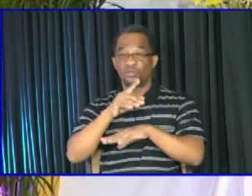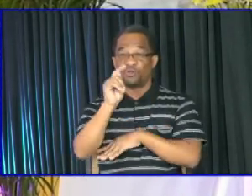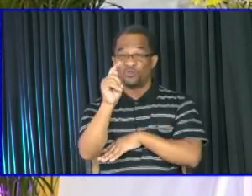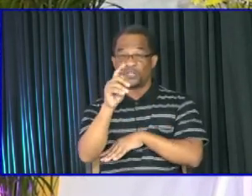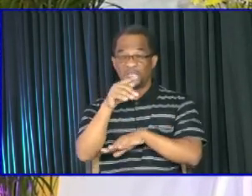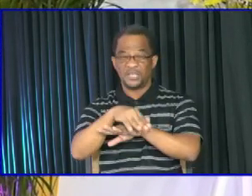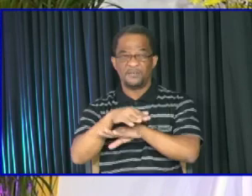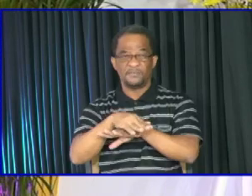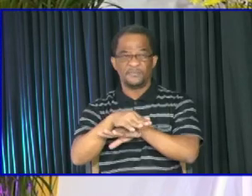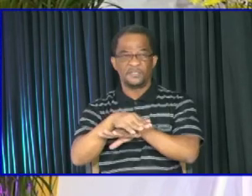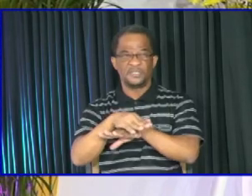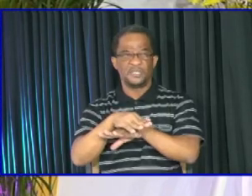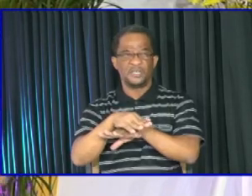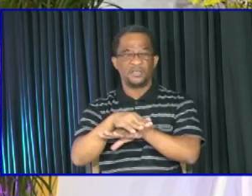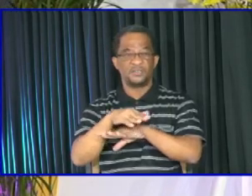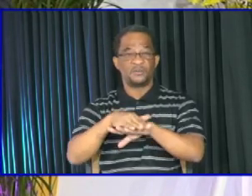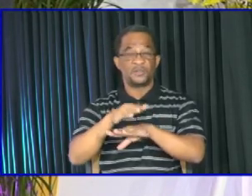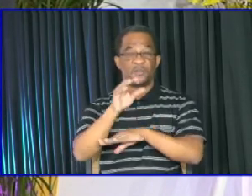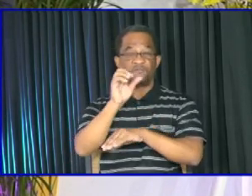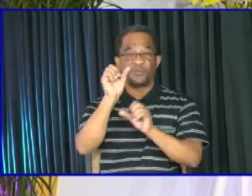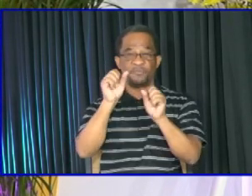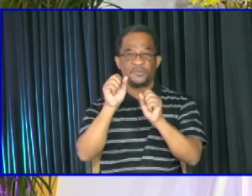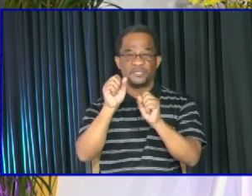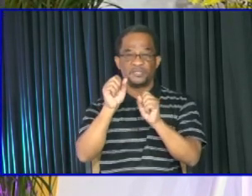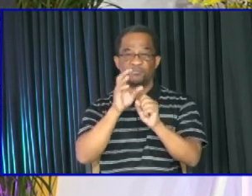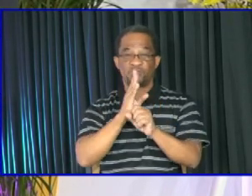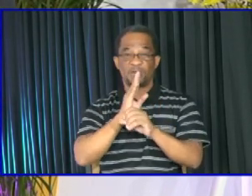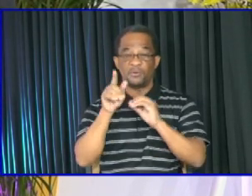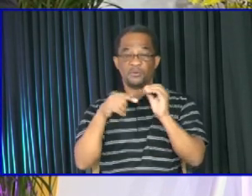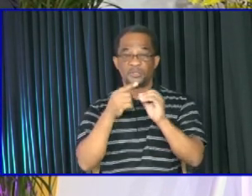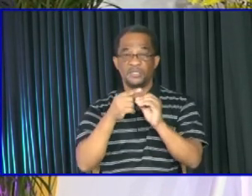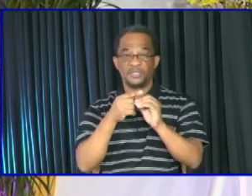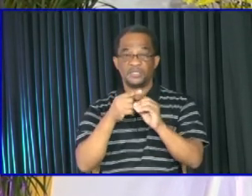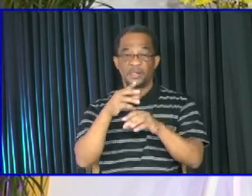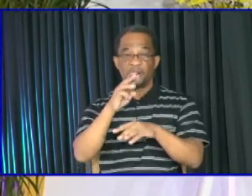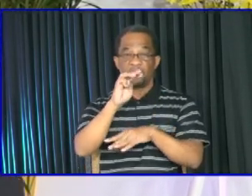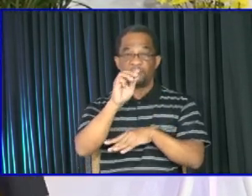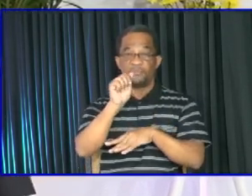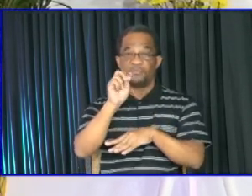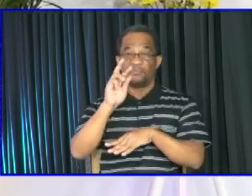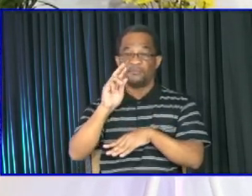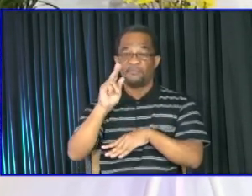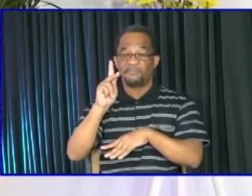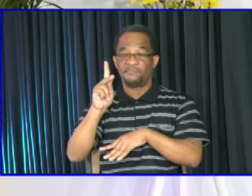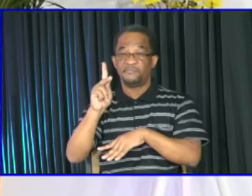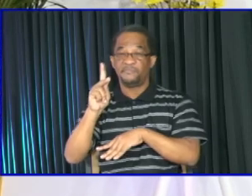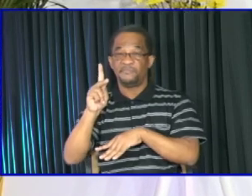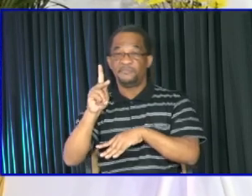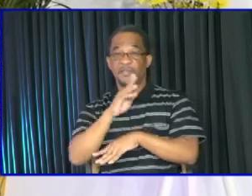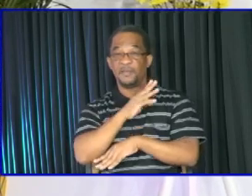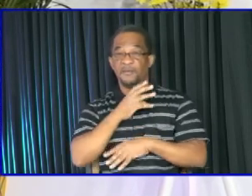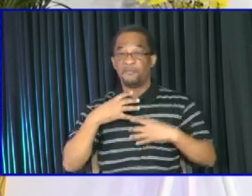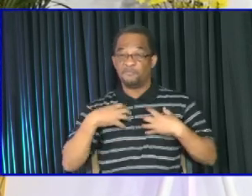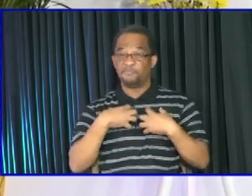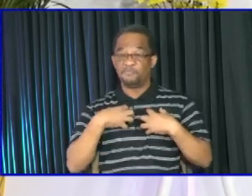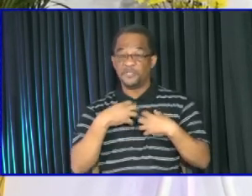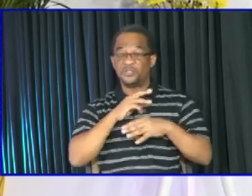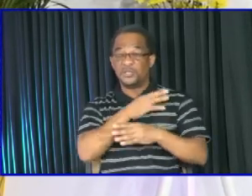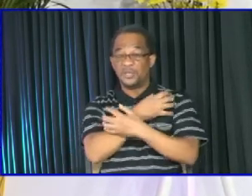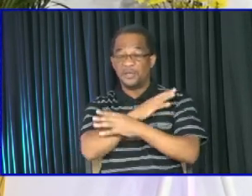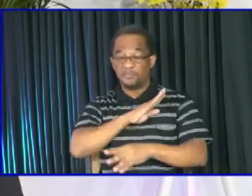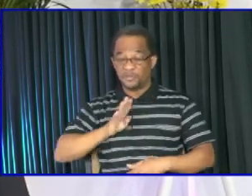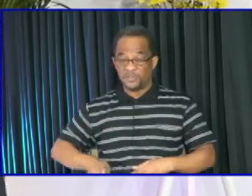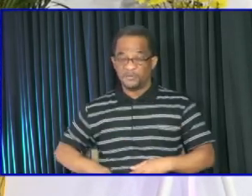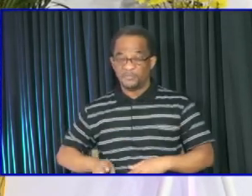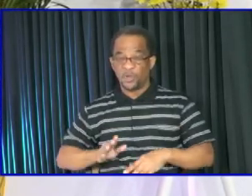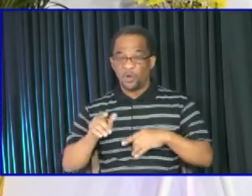that I preached about the mark of the beast and the beast himself and how corruption crept into